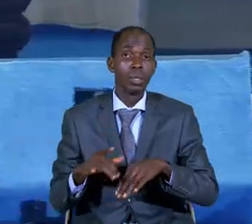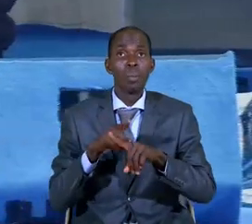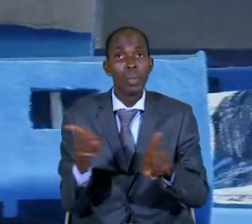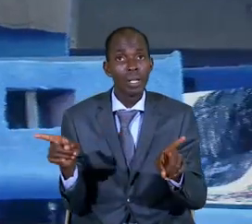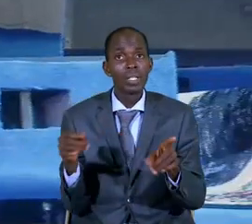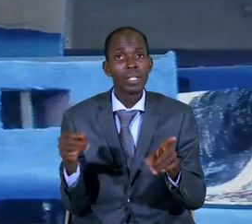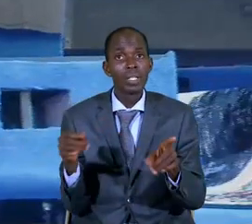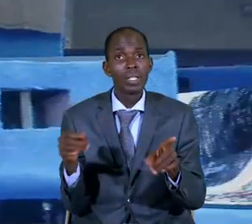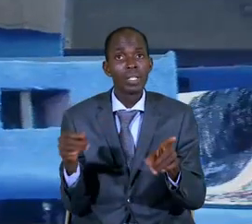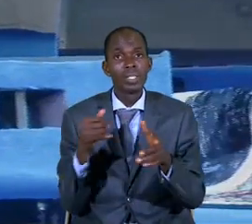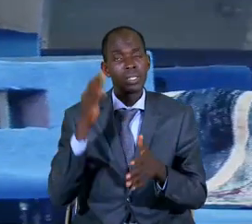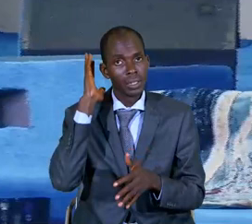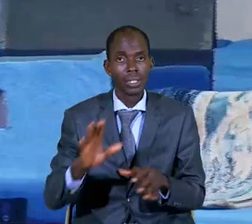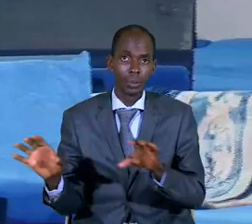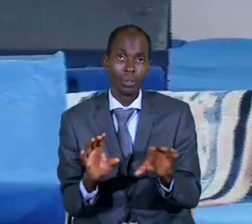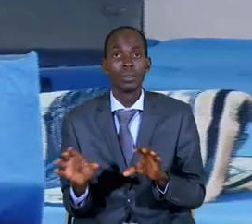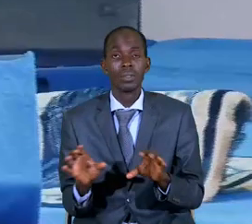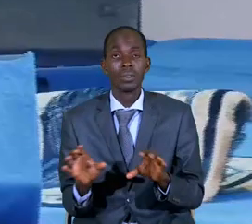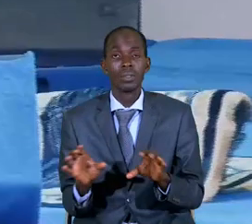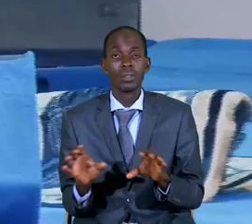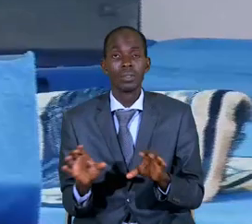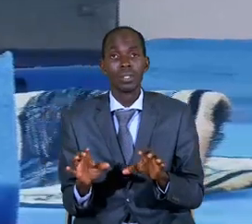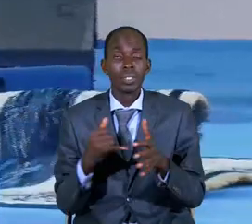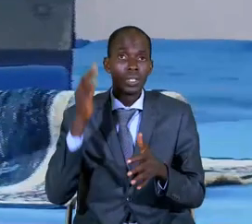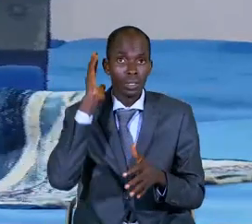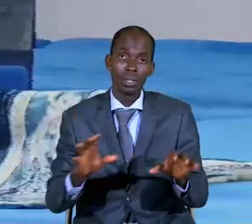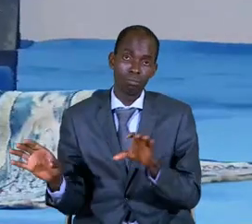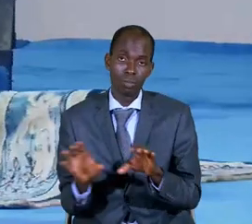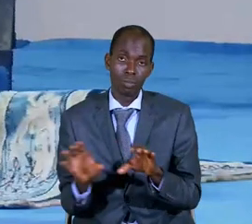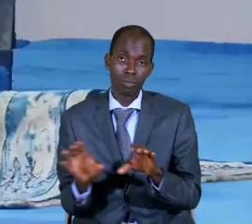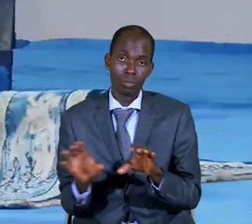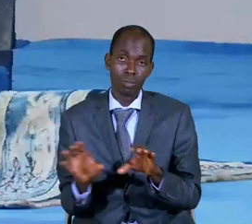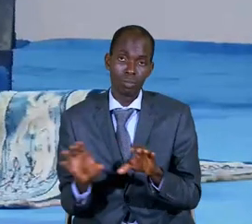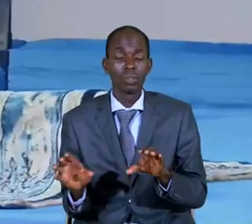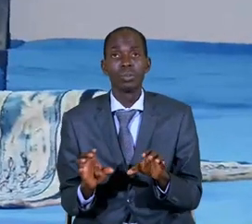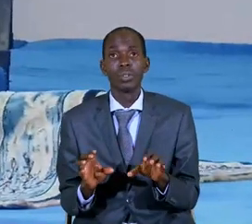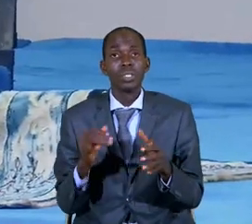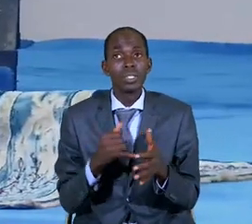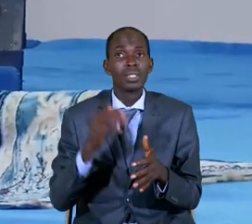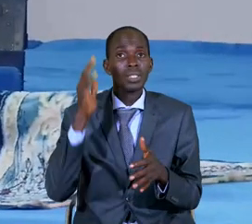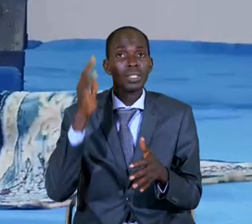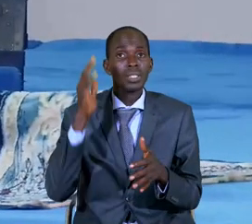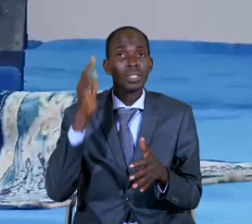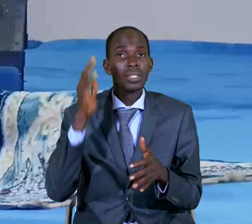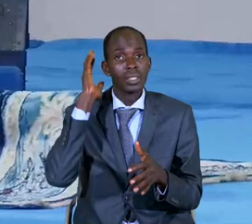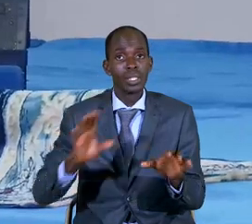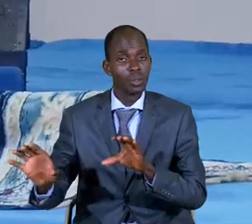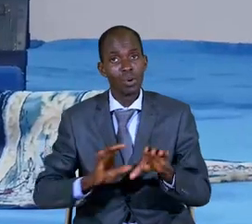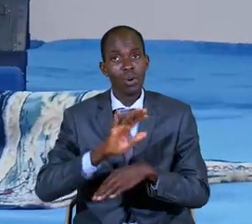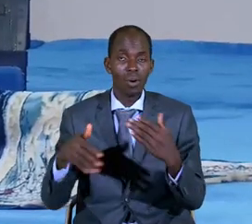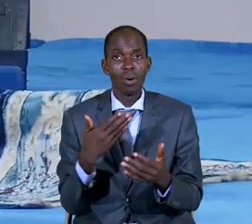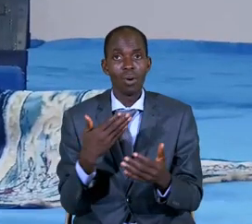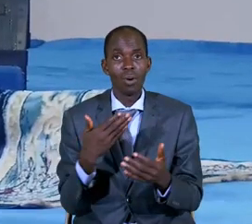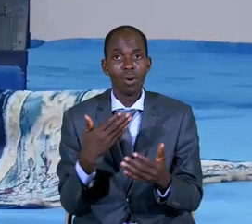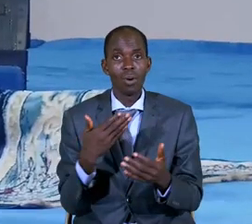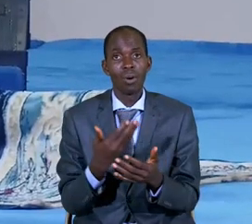shall accomplish. It shall accomplish. It shall accomplish. You